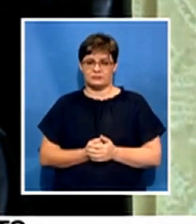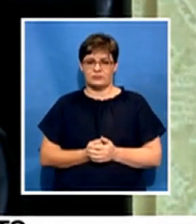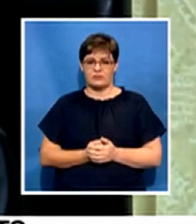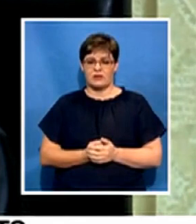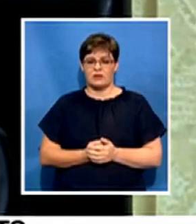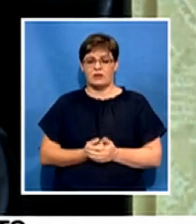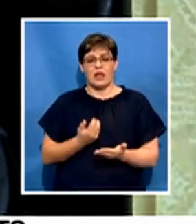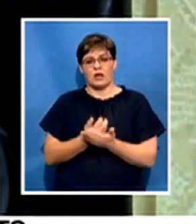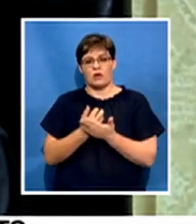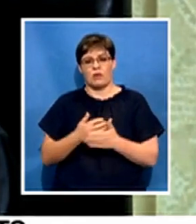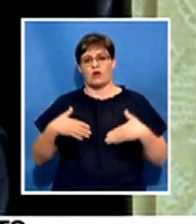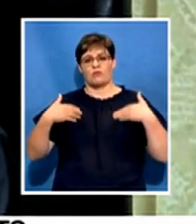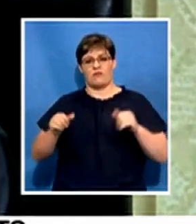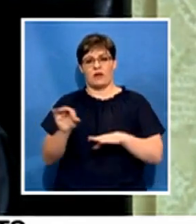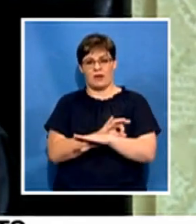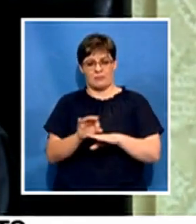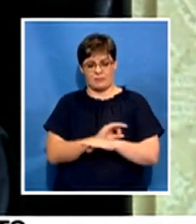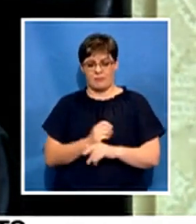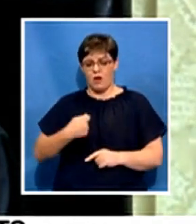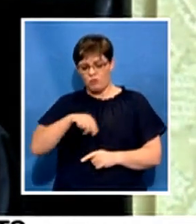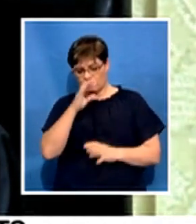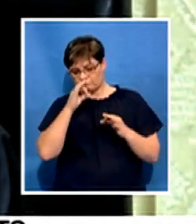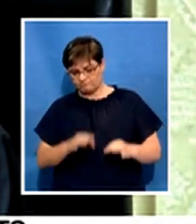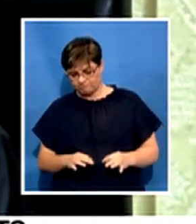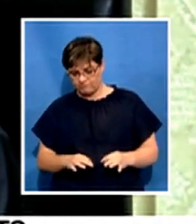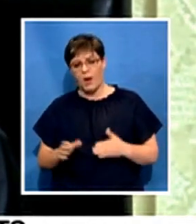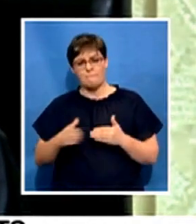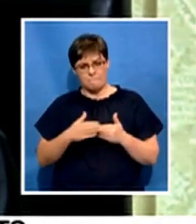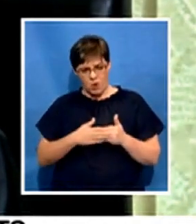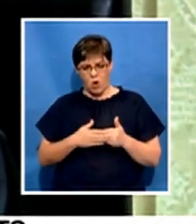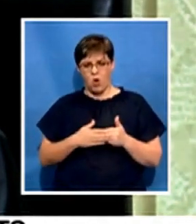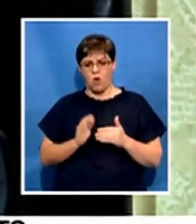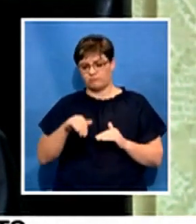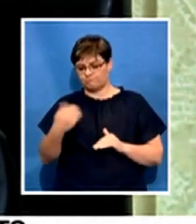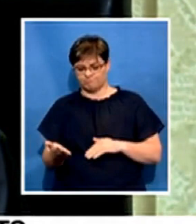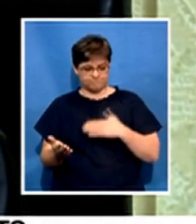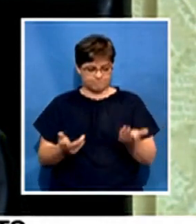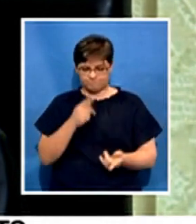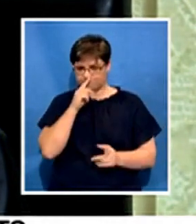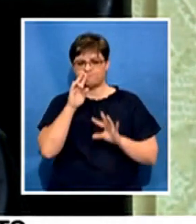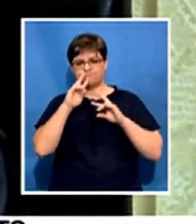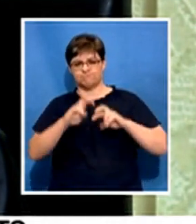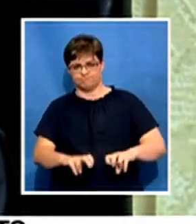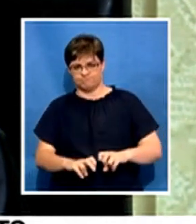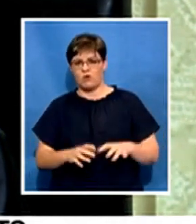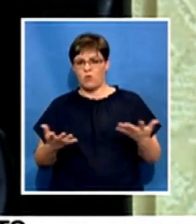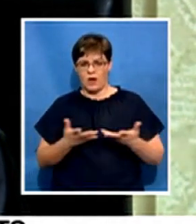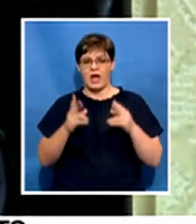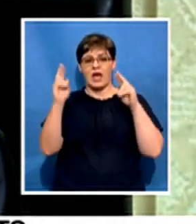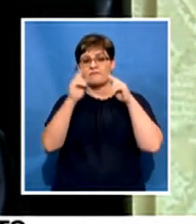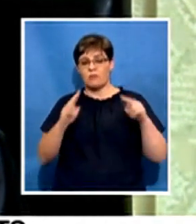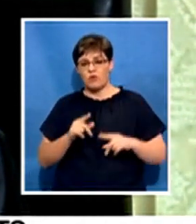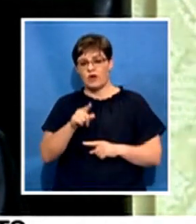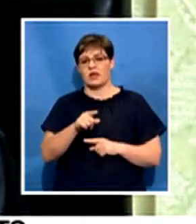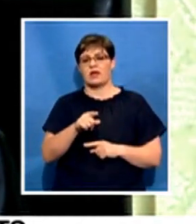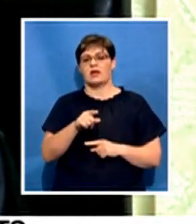resolved to further unpack the economic recovery plan at the Federation's February CC. Cosatu in the interim